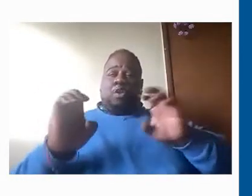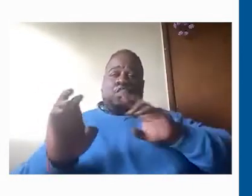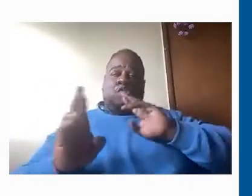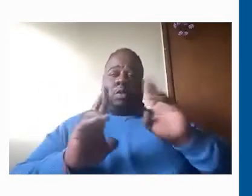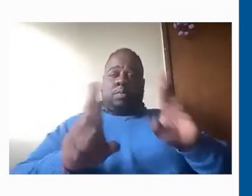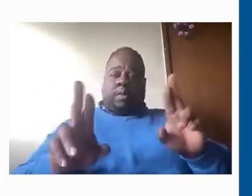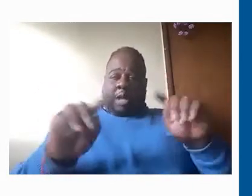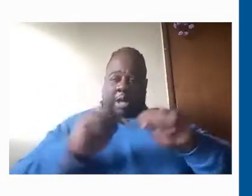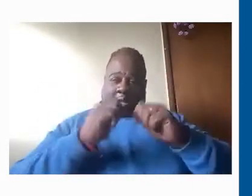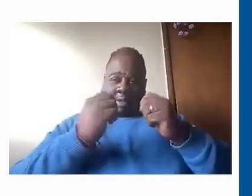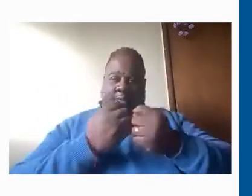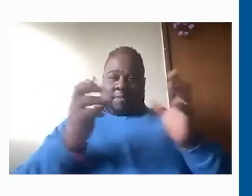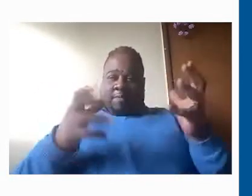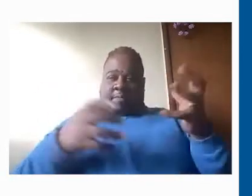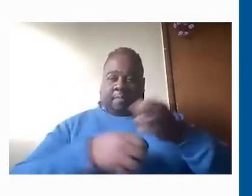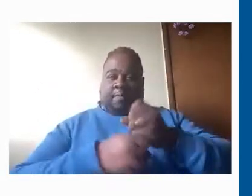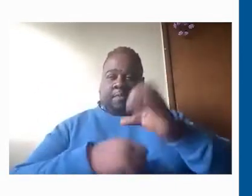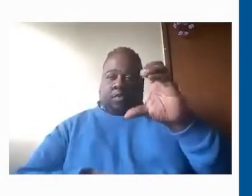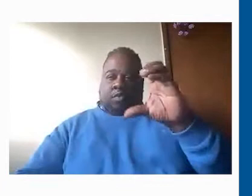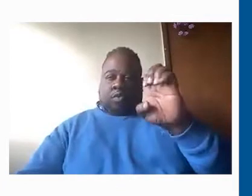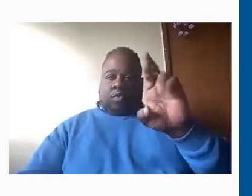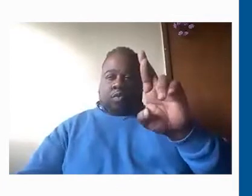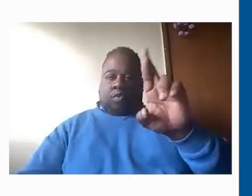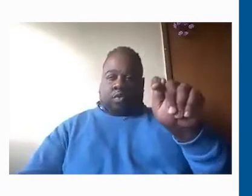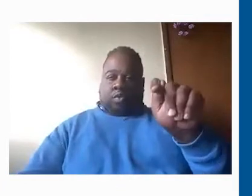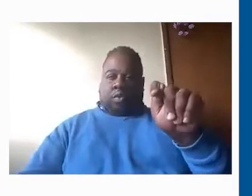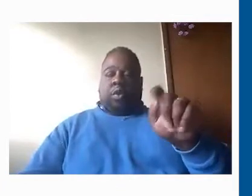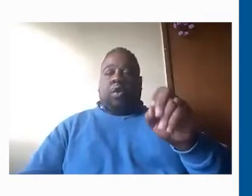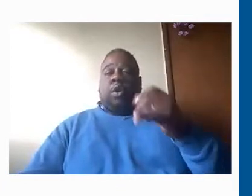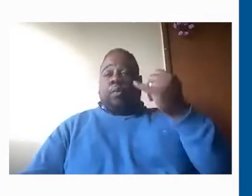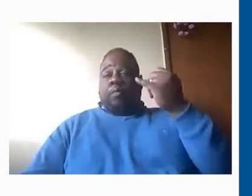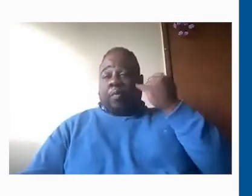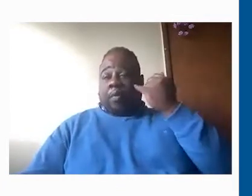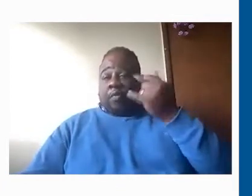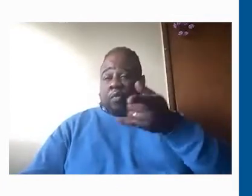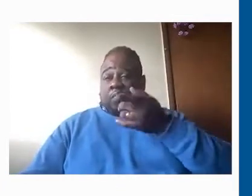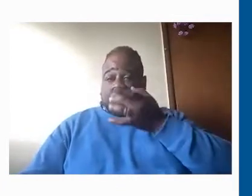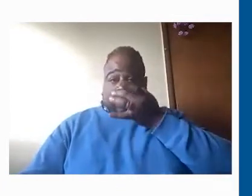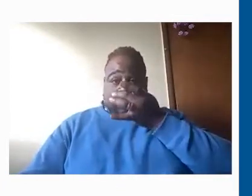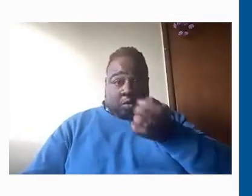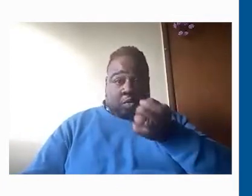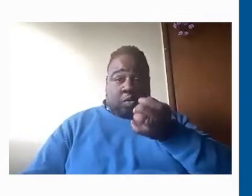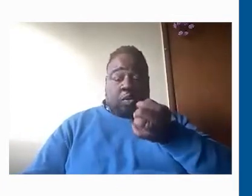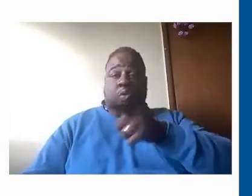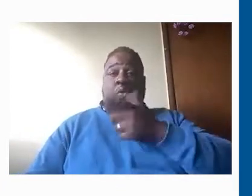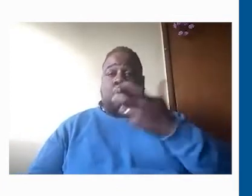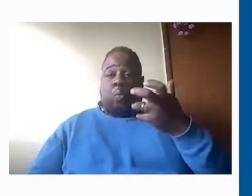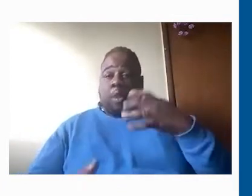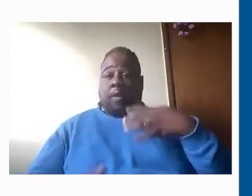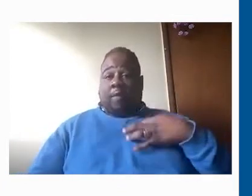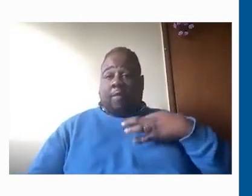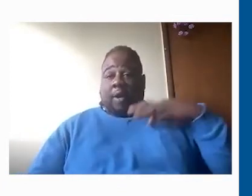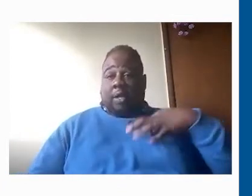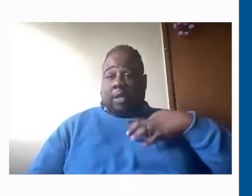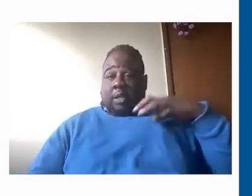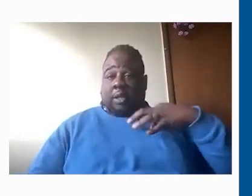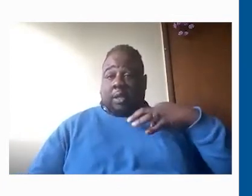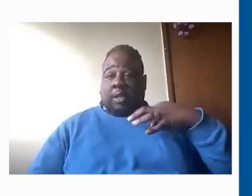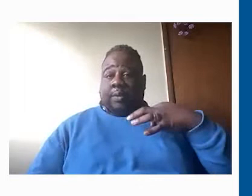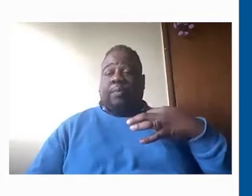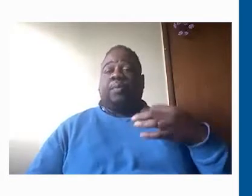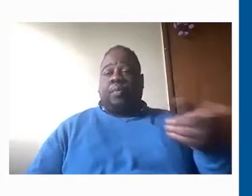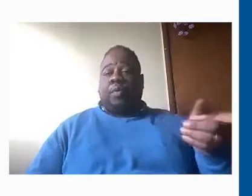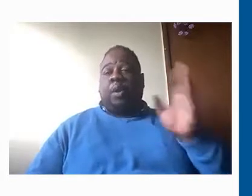actually volunteers, where if you're interested in volunteering, that you can actually go to our website. Volunteers are trained